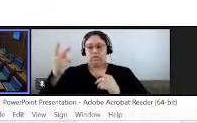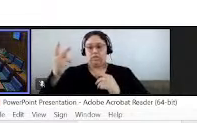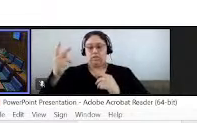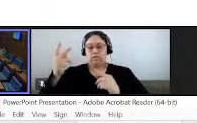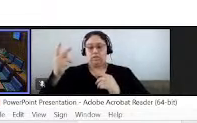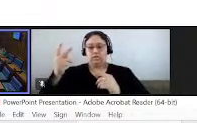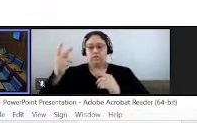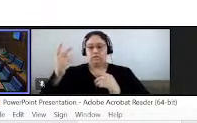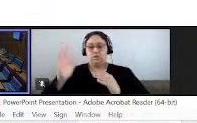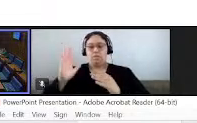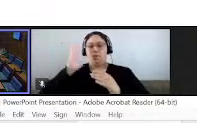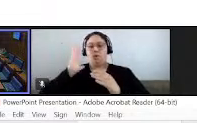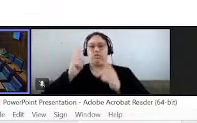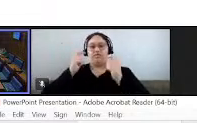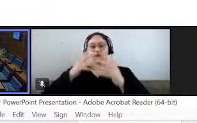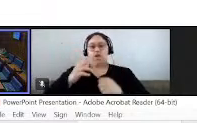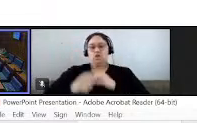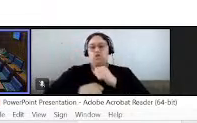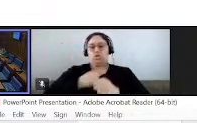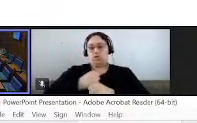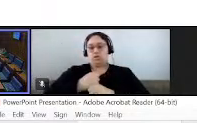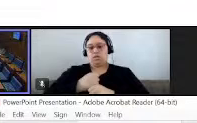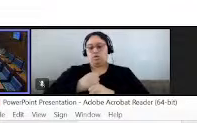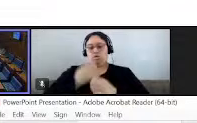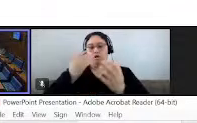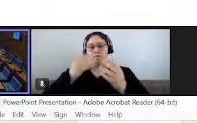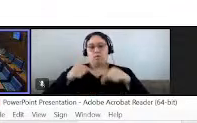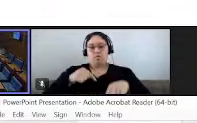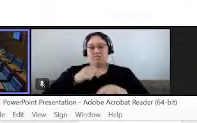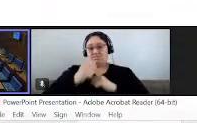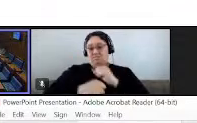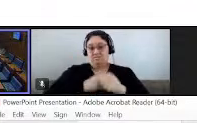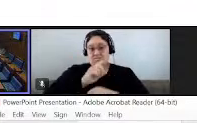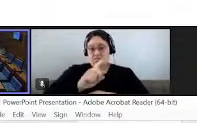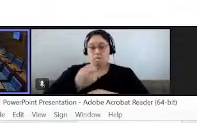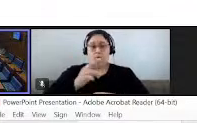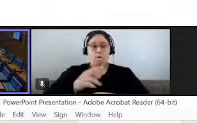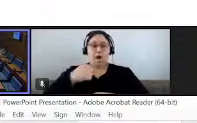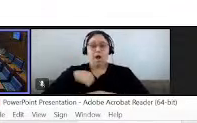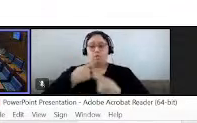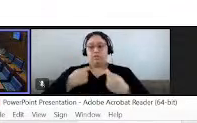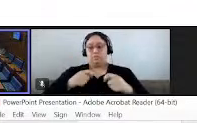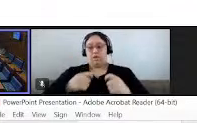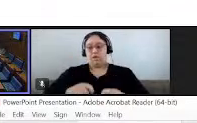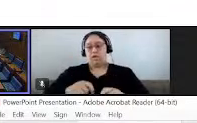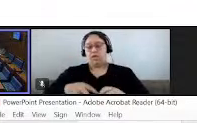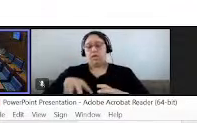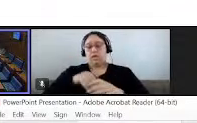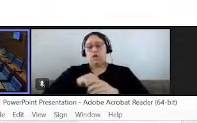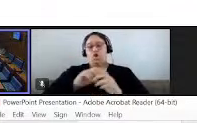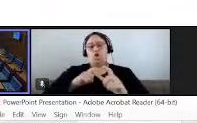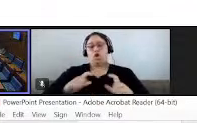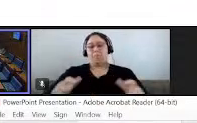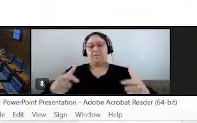the past financial year versus this year, or our spending in the committees?